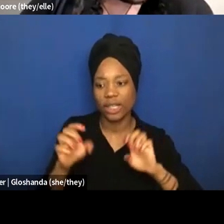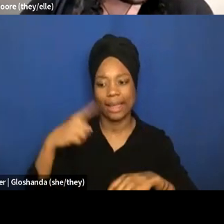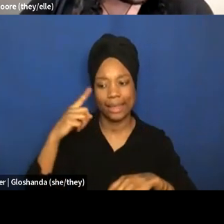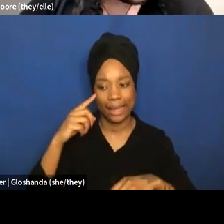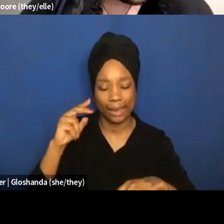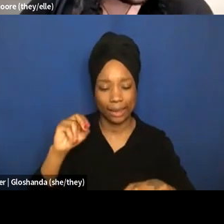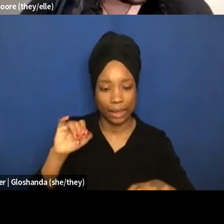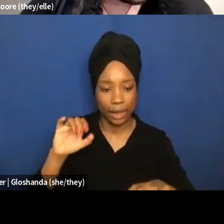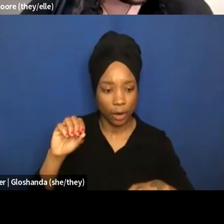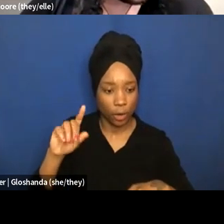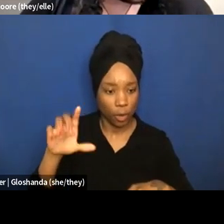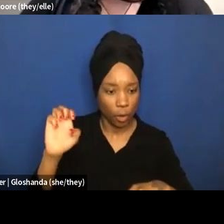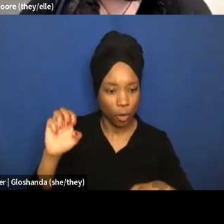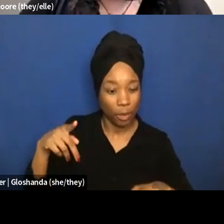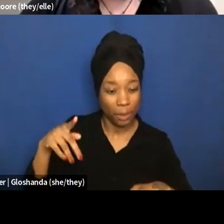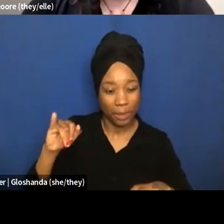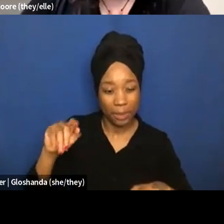who has an amazing program also with